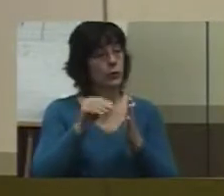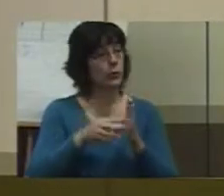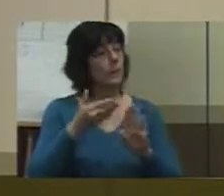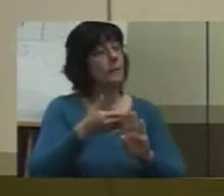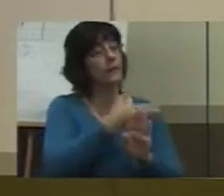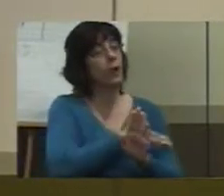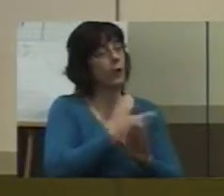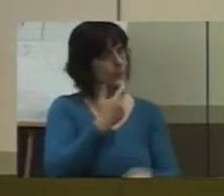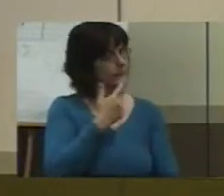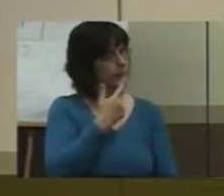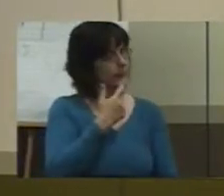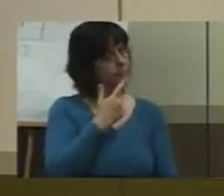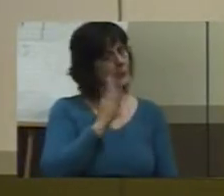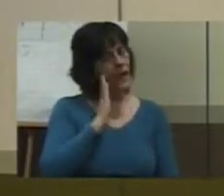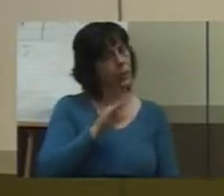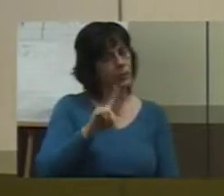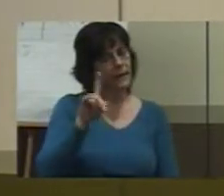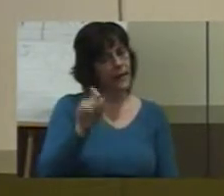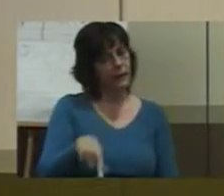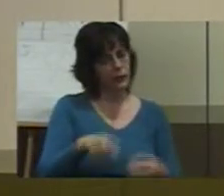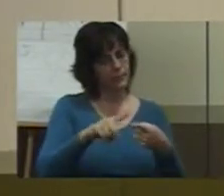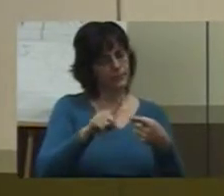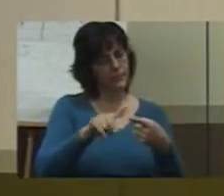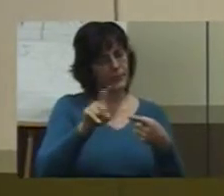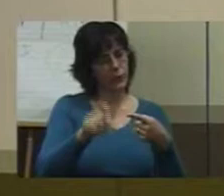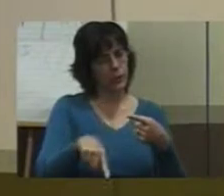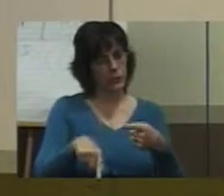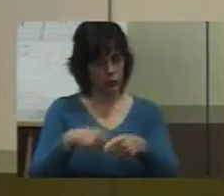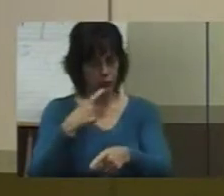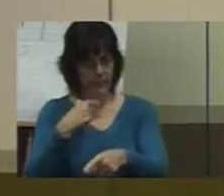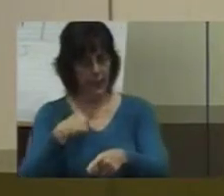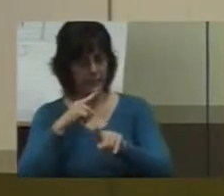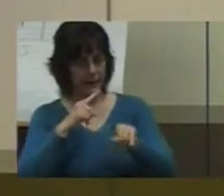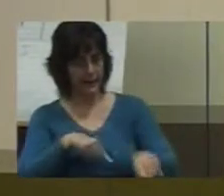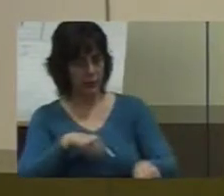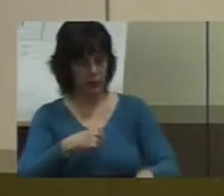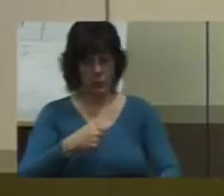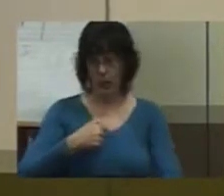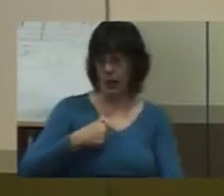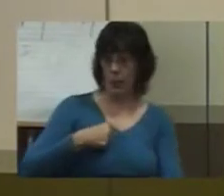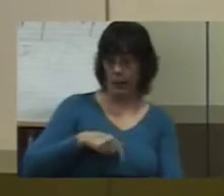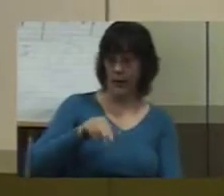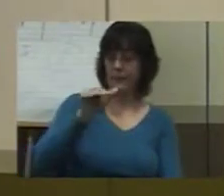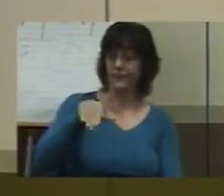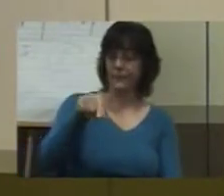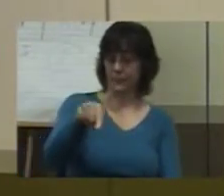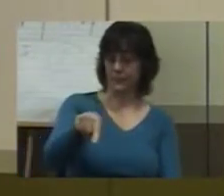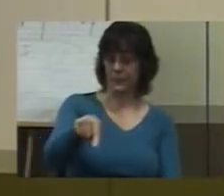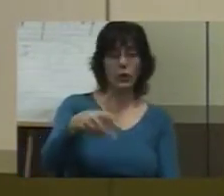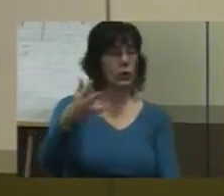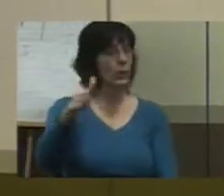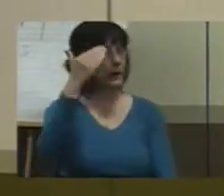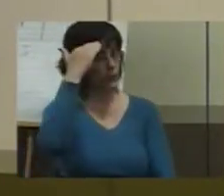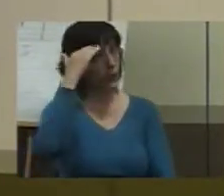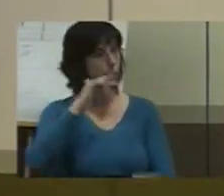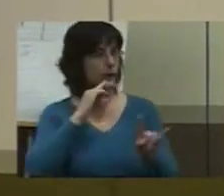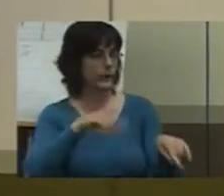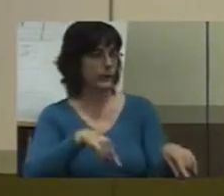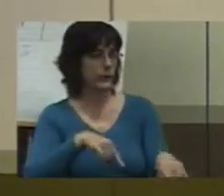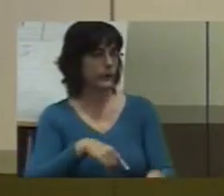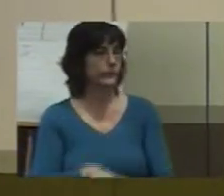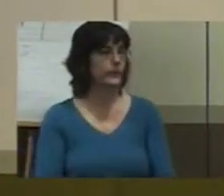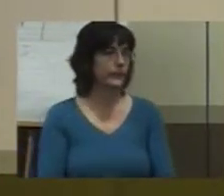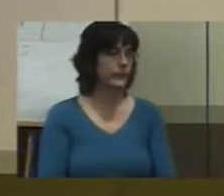and you say, I'm going to be asking you this question today. Here's the answer. And when I call on you, you're going to know the answer to this